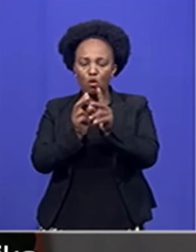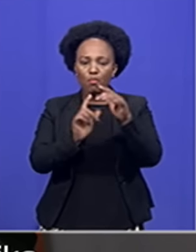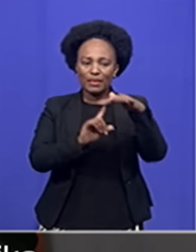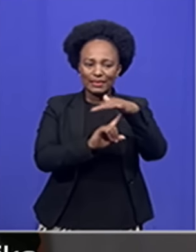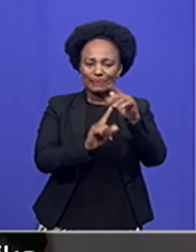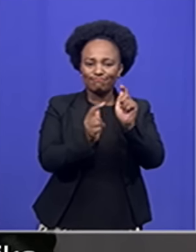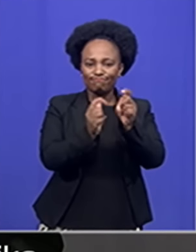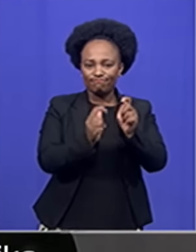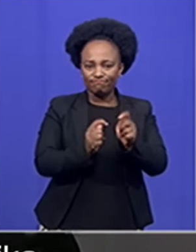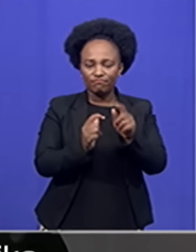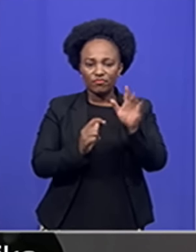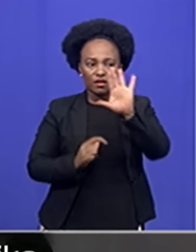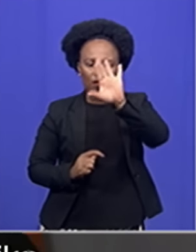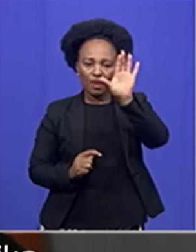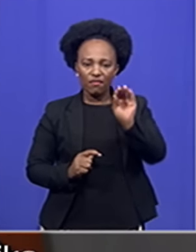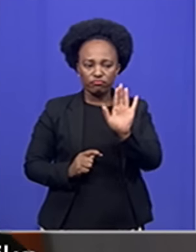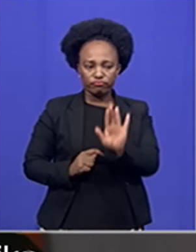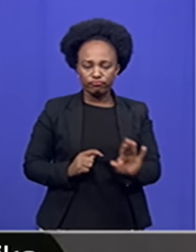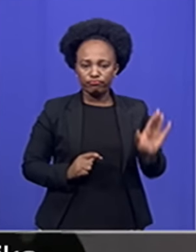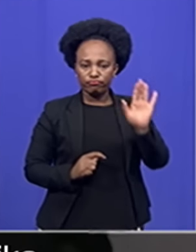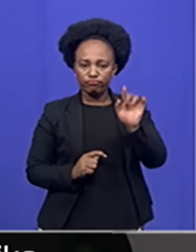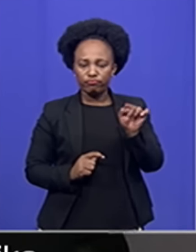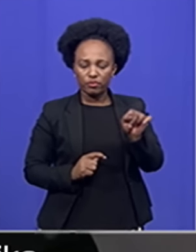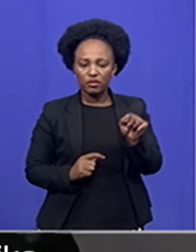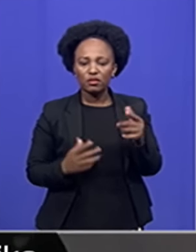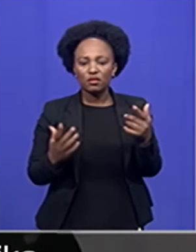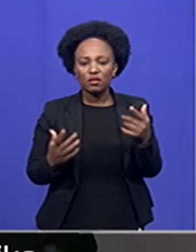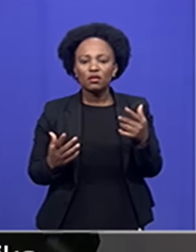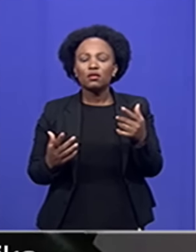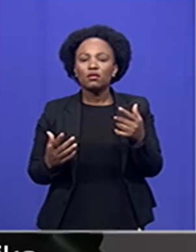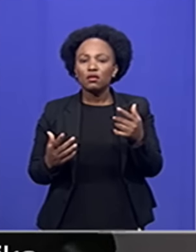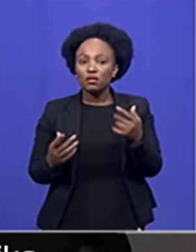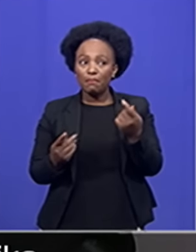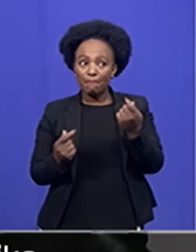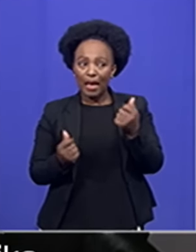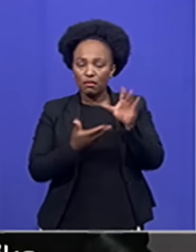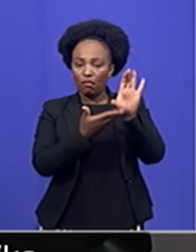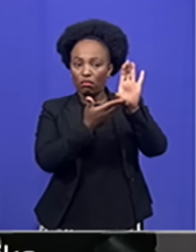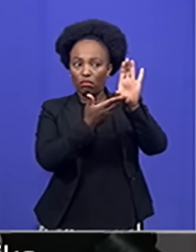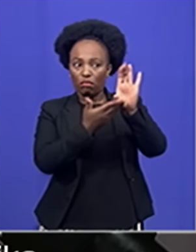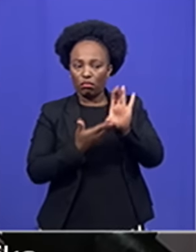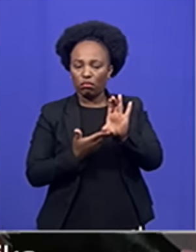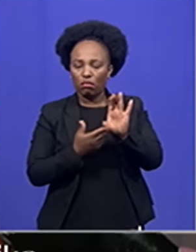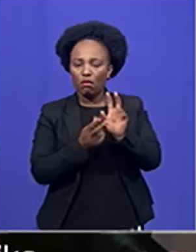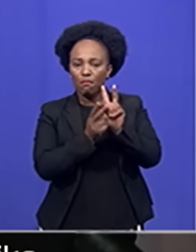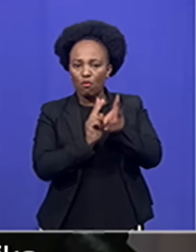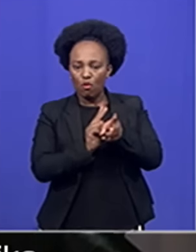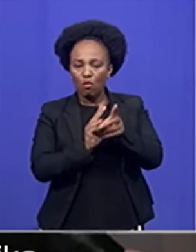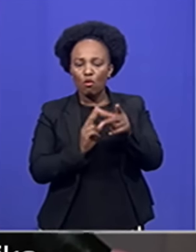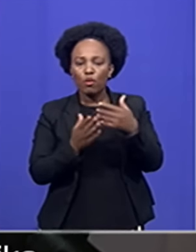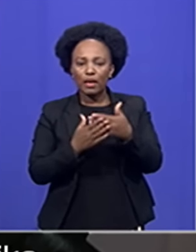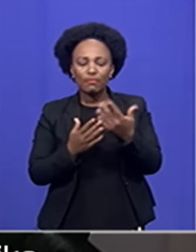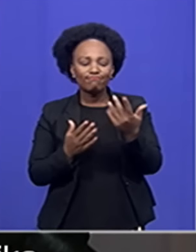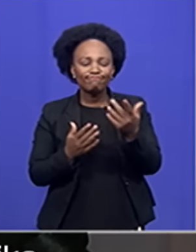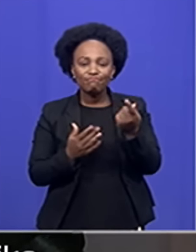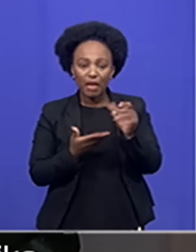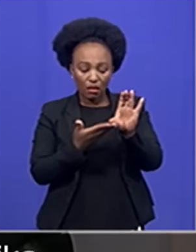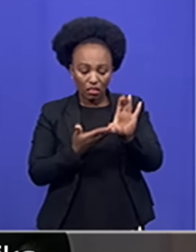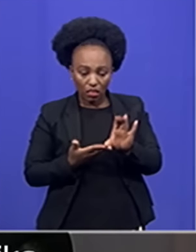gore naga tsa kontinente di kgone go ka bona gore di ponela matlole ao mme matlole ao a tsenywa mo dilong tse tshwana le tsa